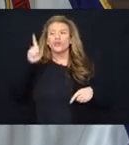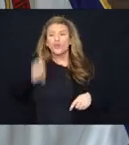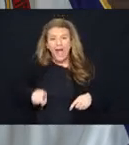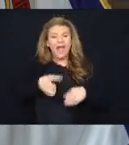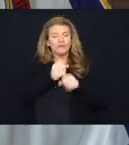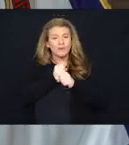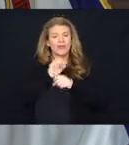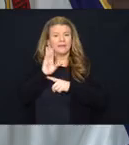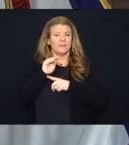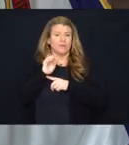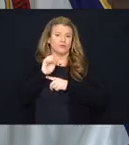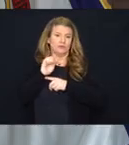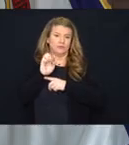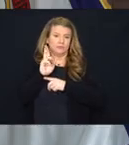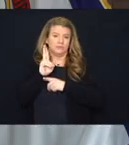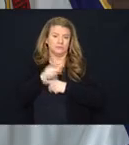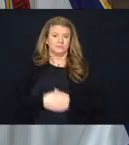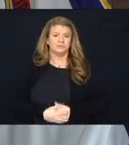that booster shot.